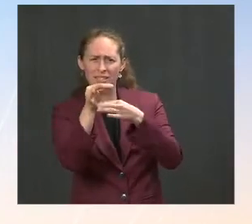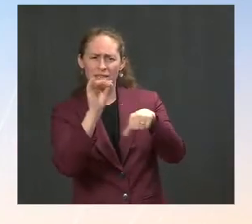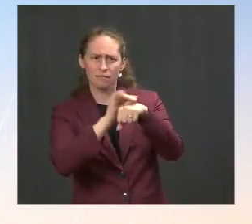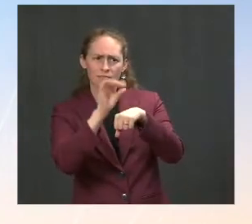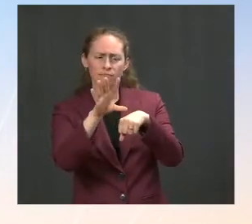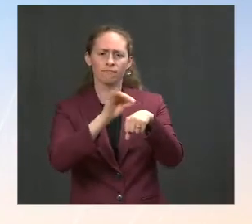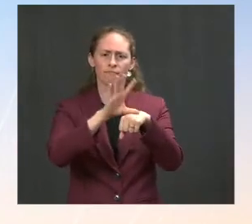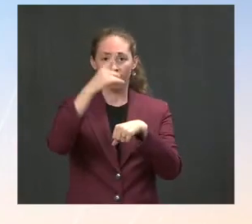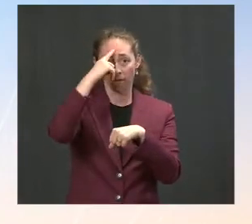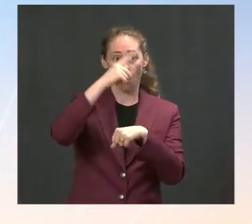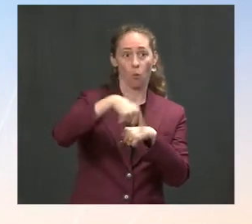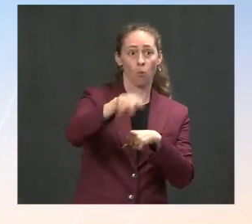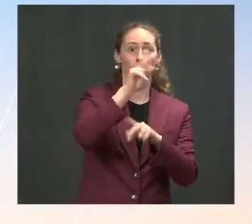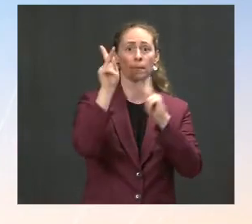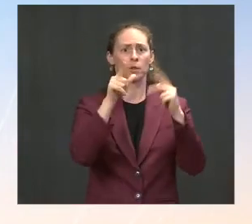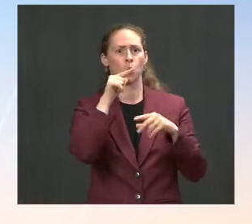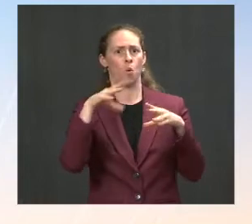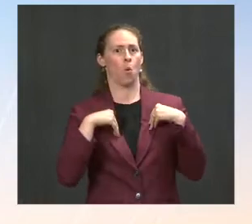visit